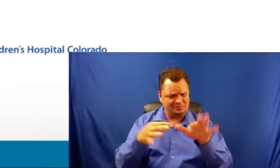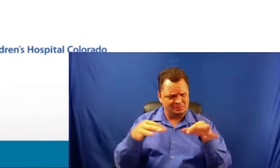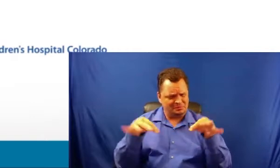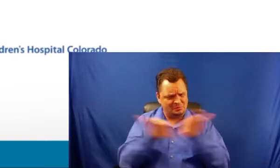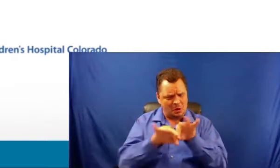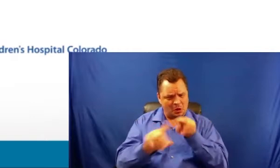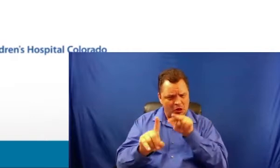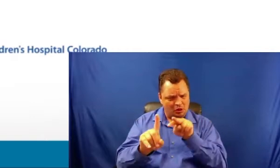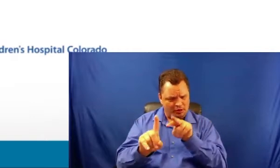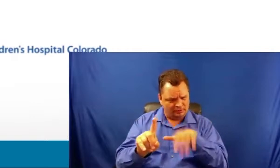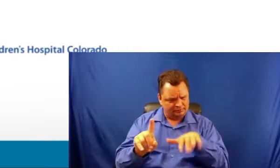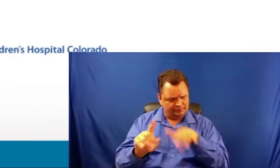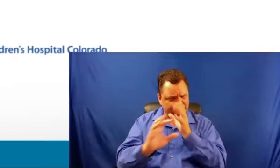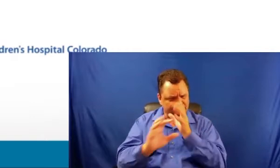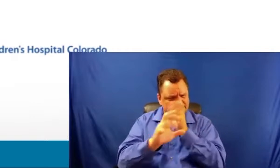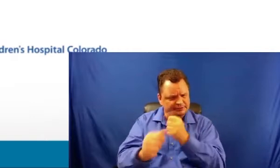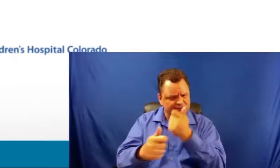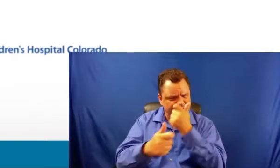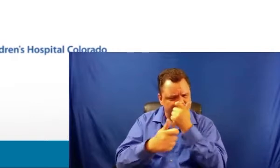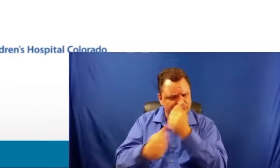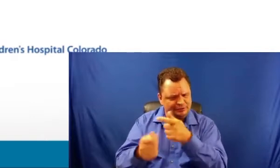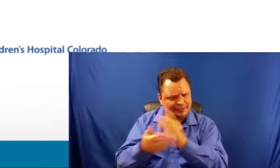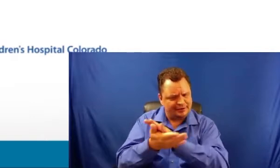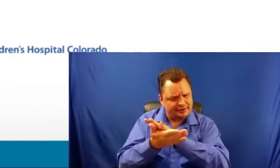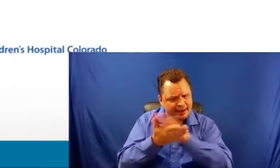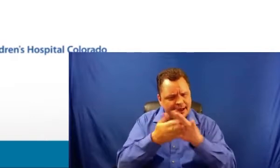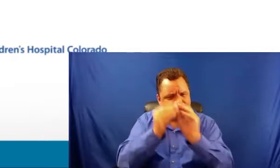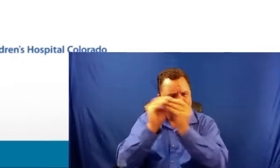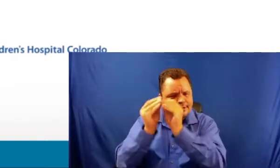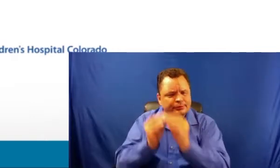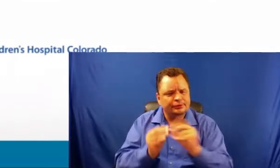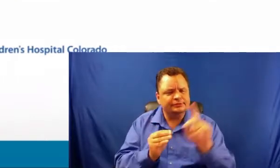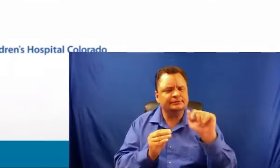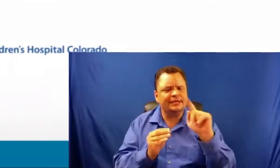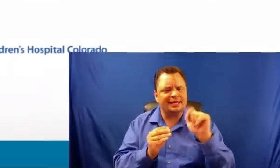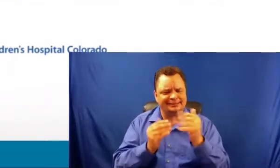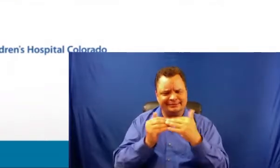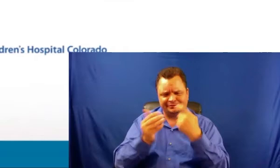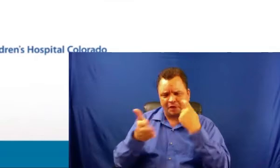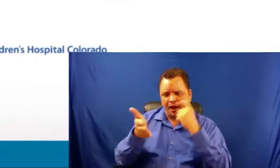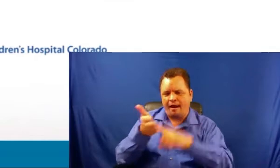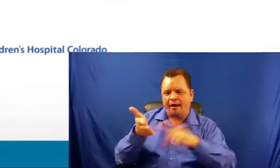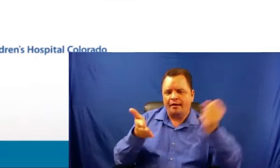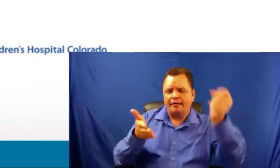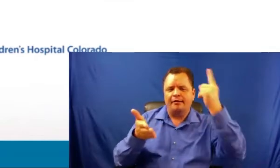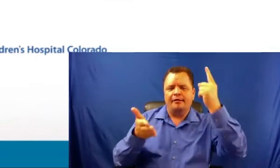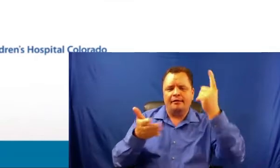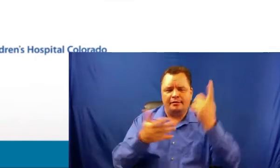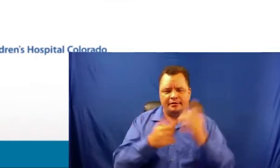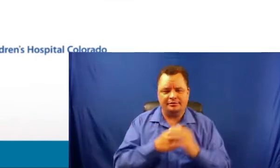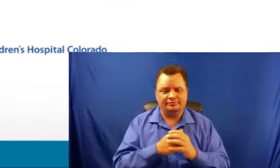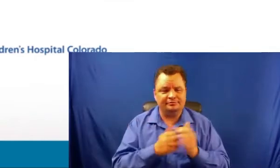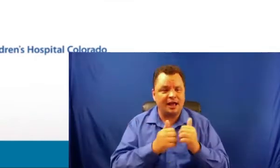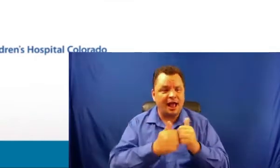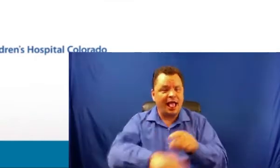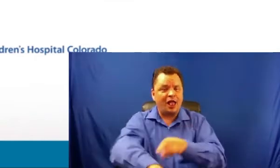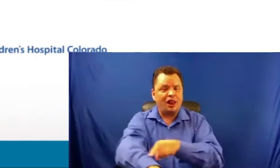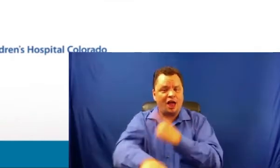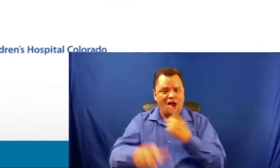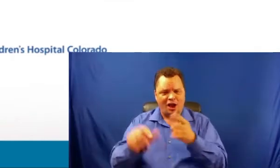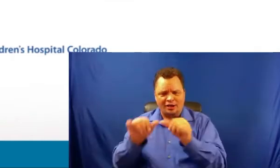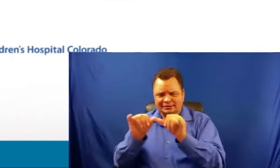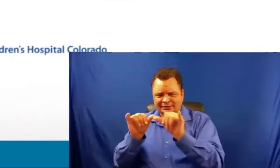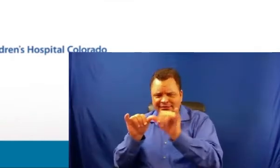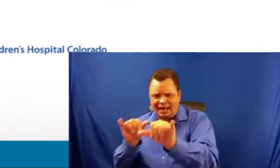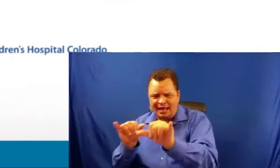It gives it to us quickly. And effectively, it's a combination of the length of stay and the number of daily admissions. So it behaves a little